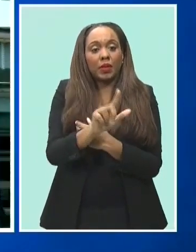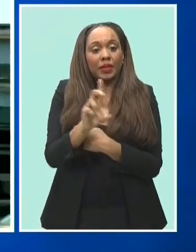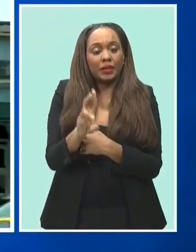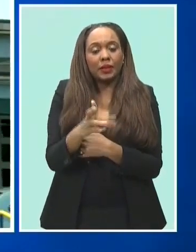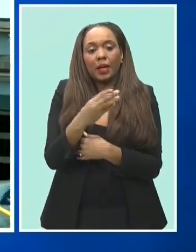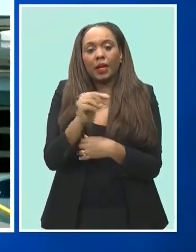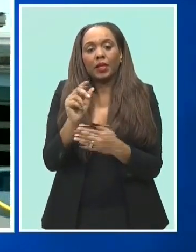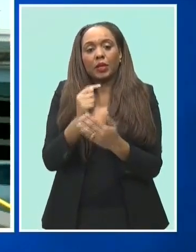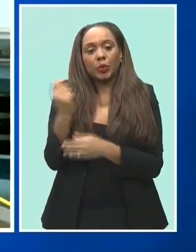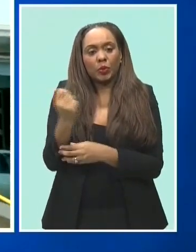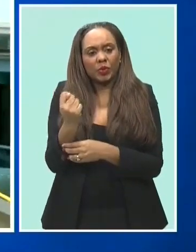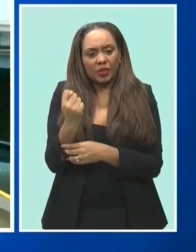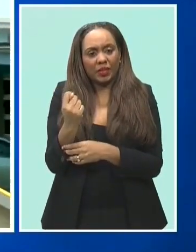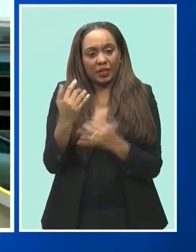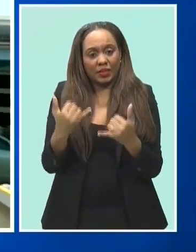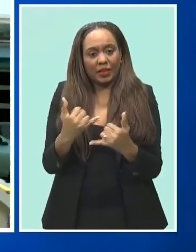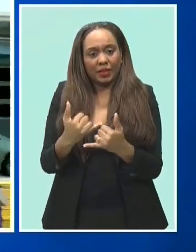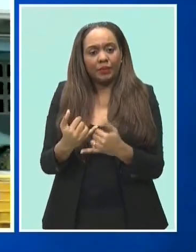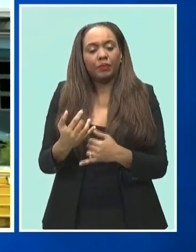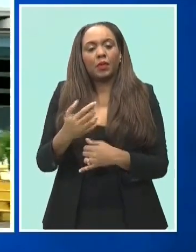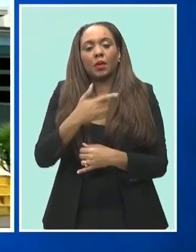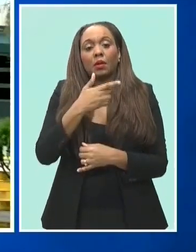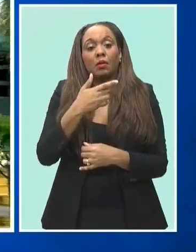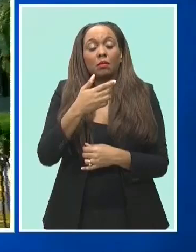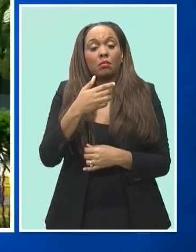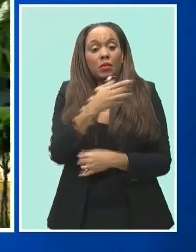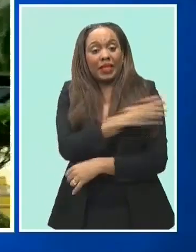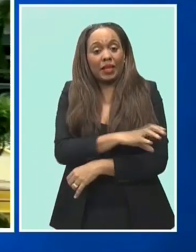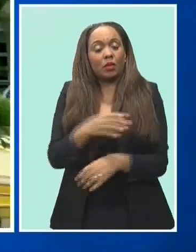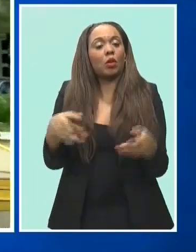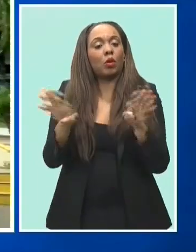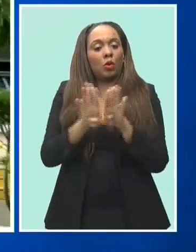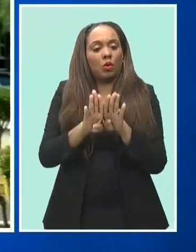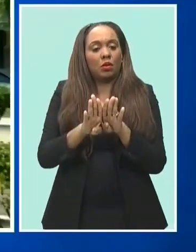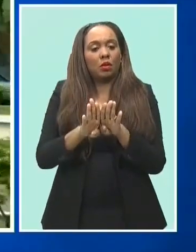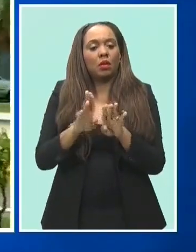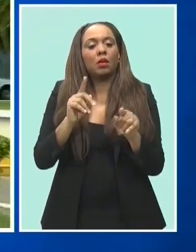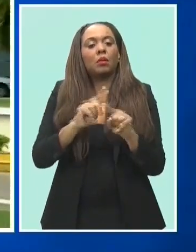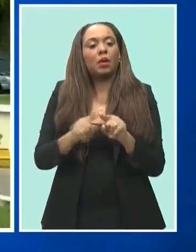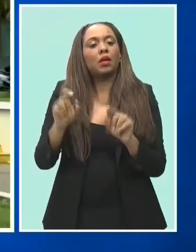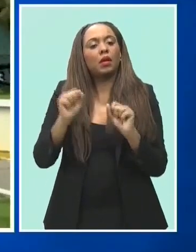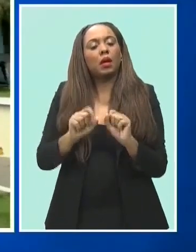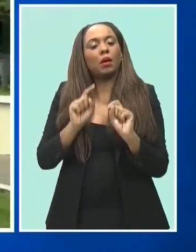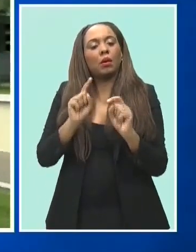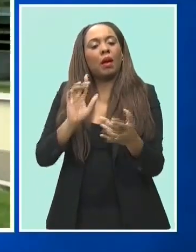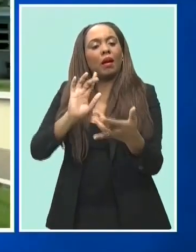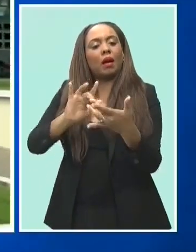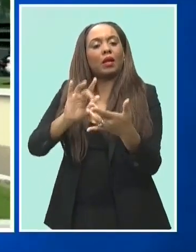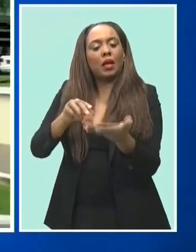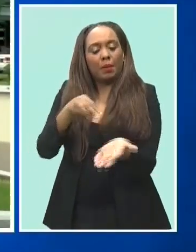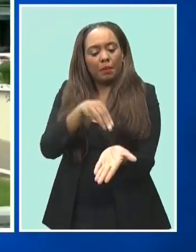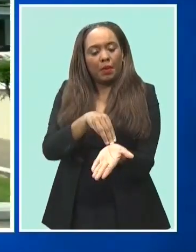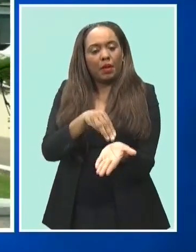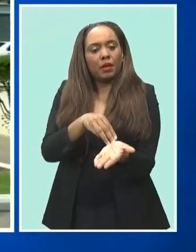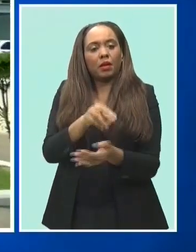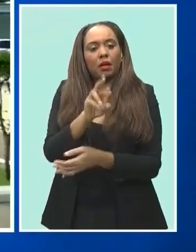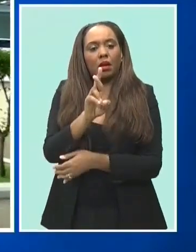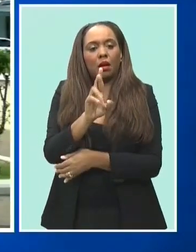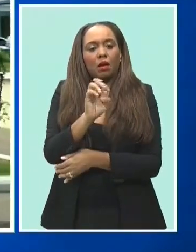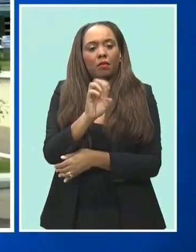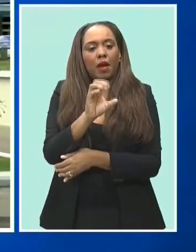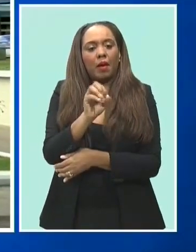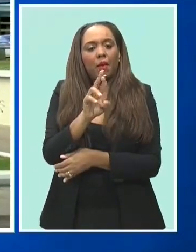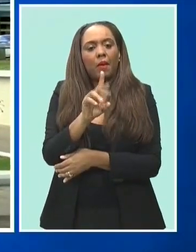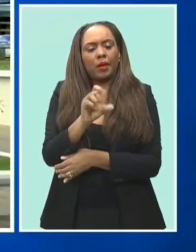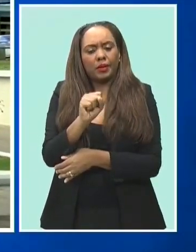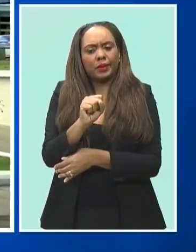August 27th who were affected by the closure will be contacted by the Medical Records Department to facilitate the rescheduling of their